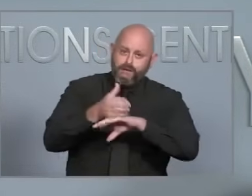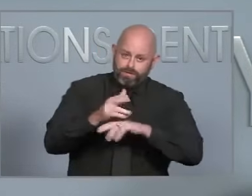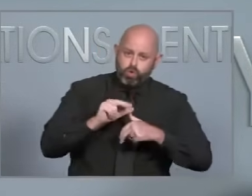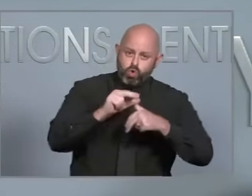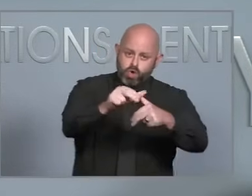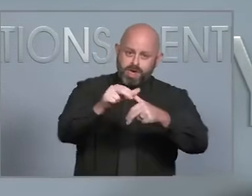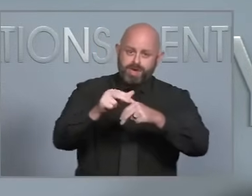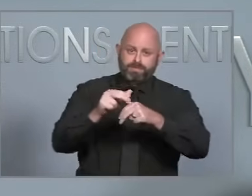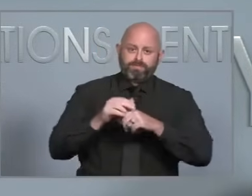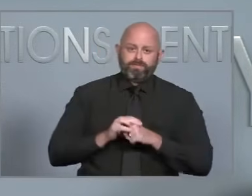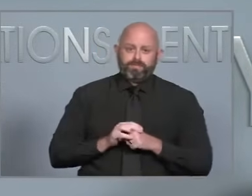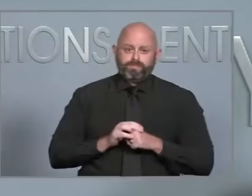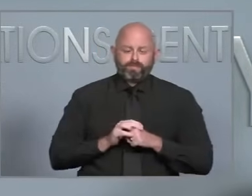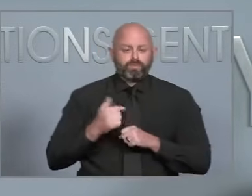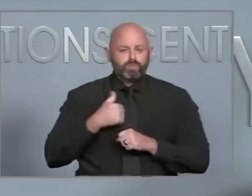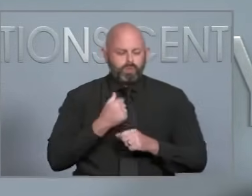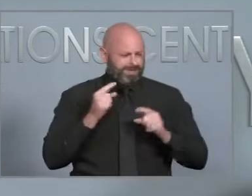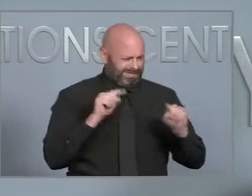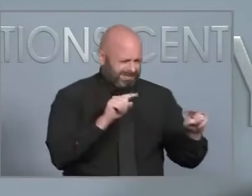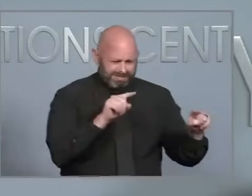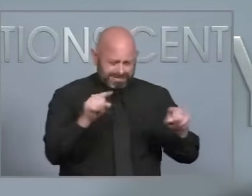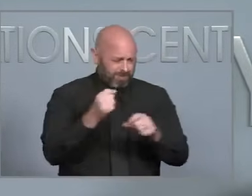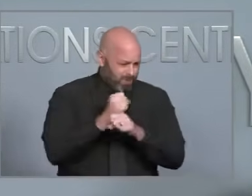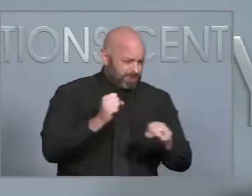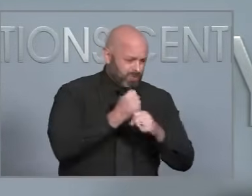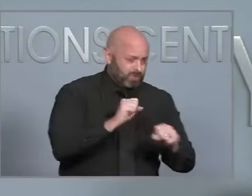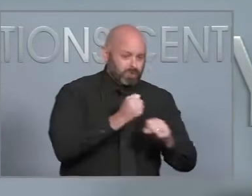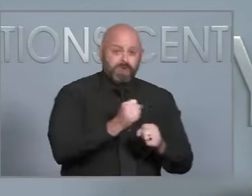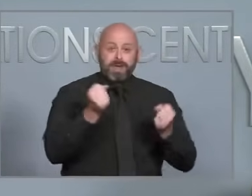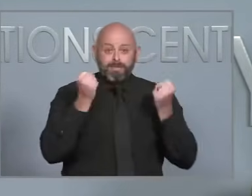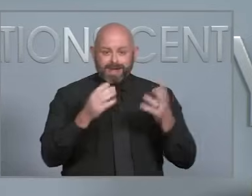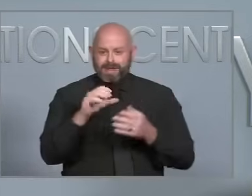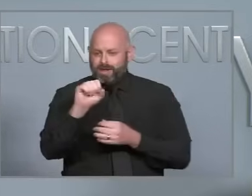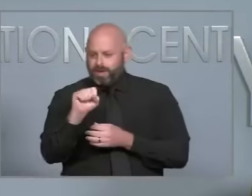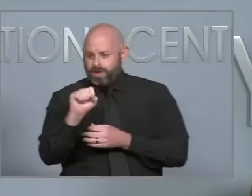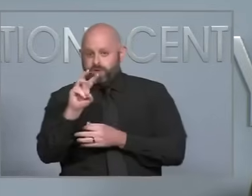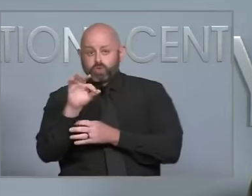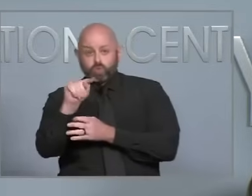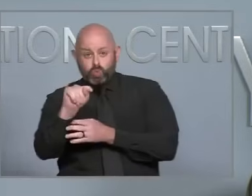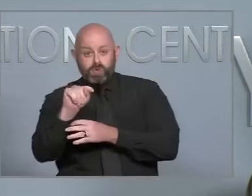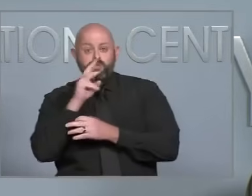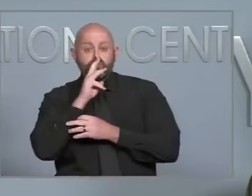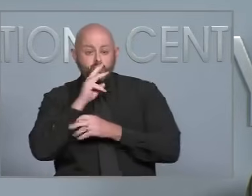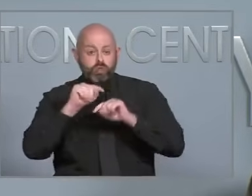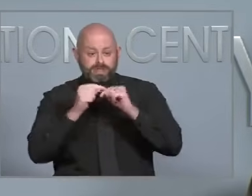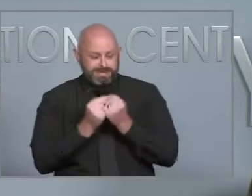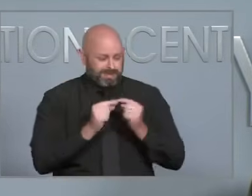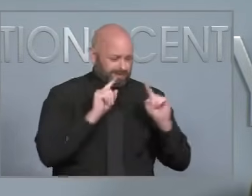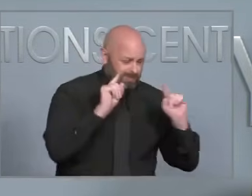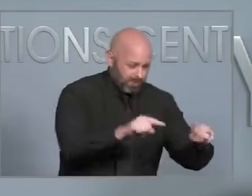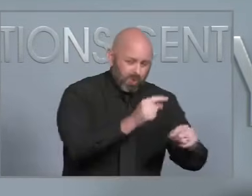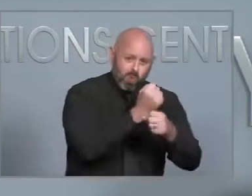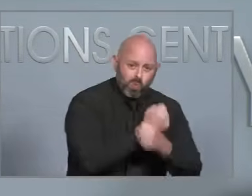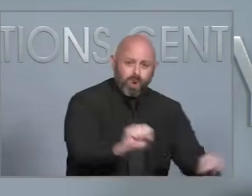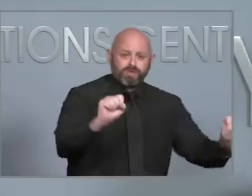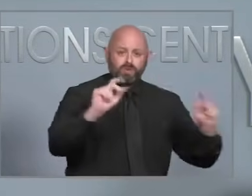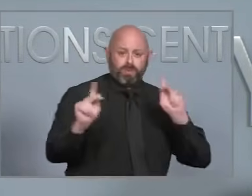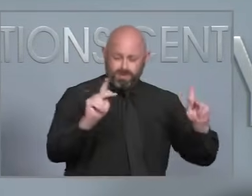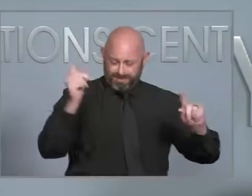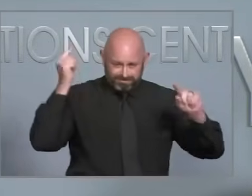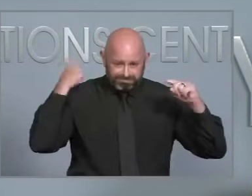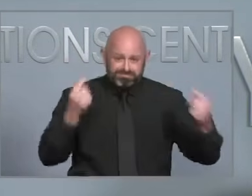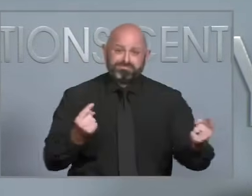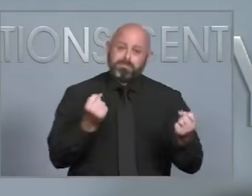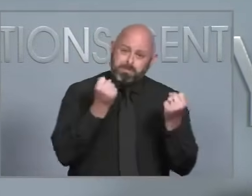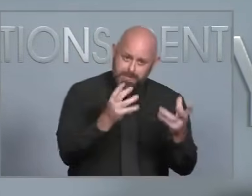have been rescues made, and the response to swiftwater incidents is ongoing across the mountains as of this morning by members of our North Carolina first